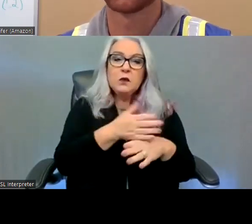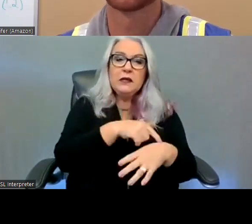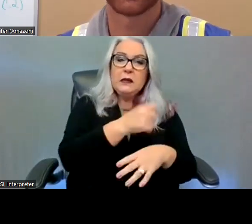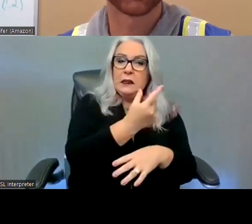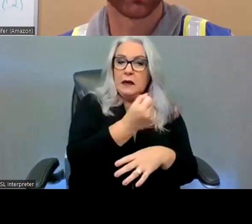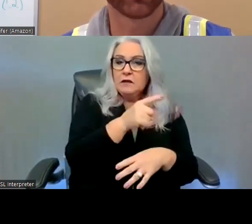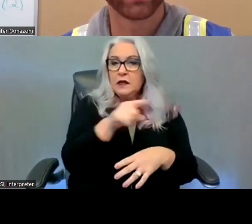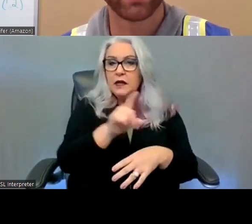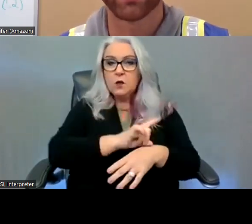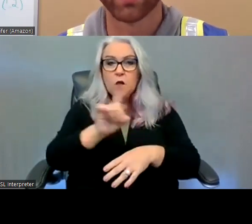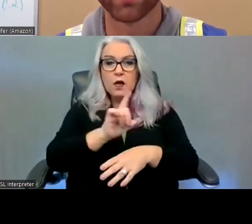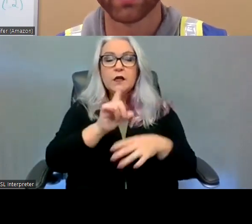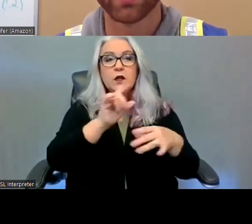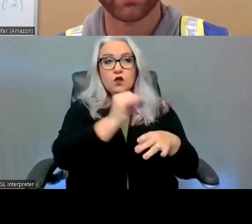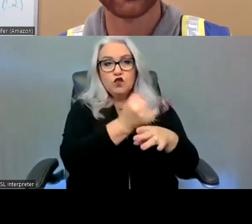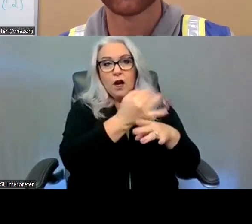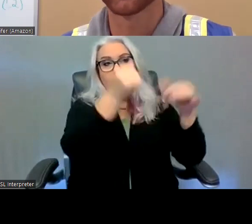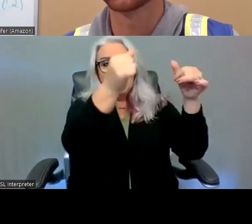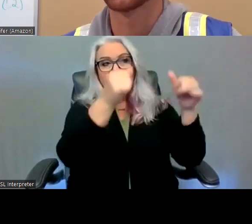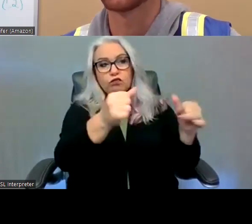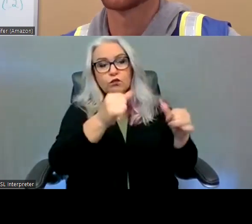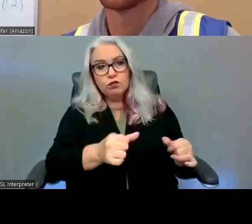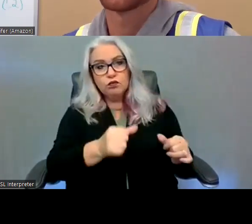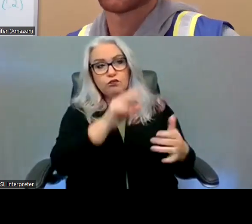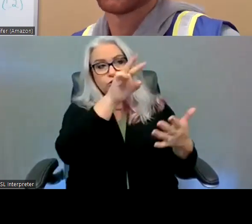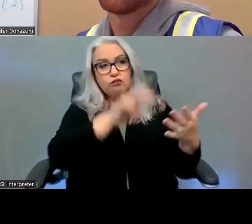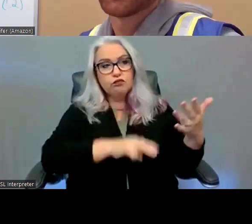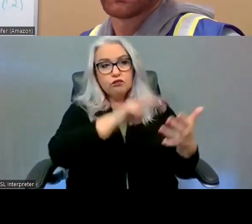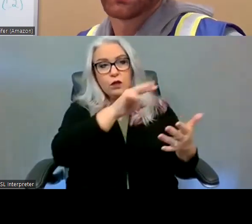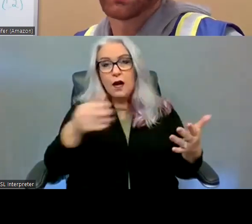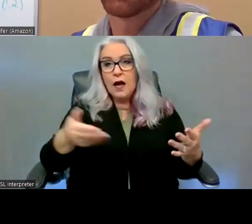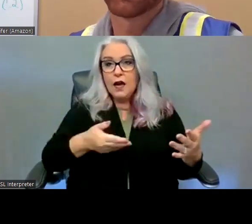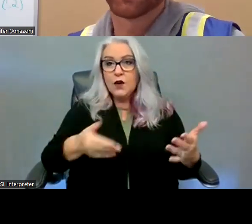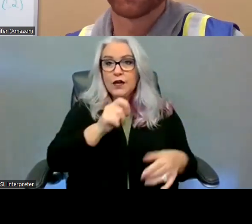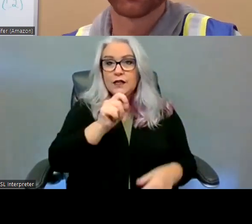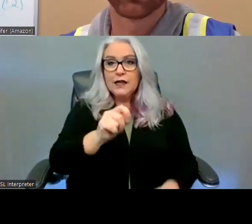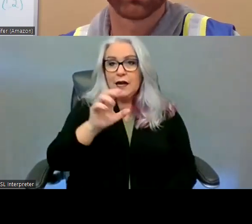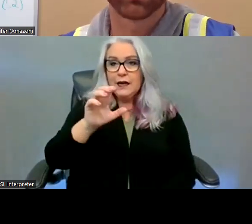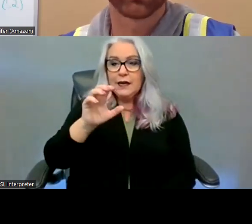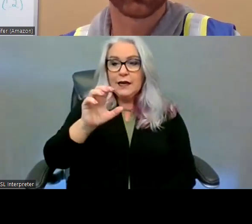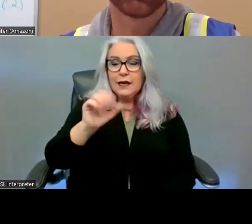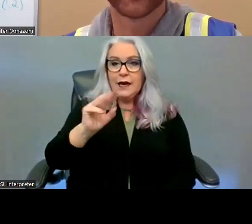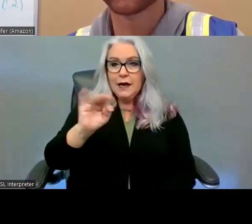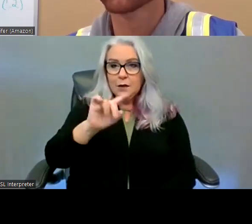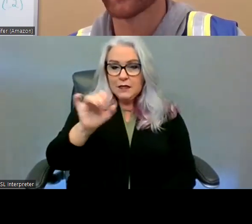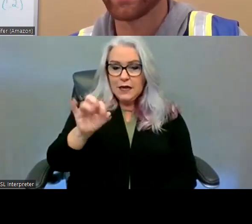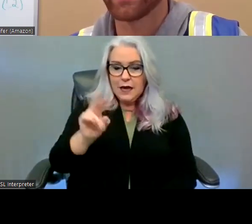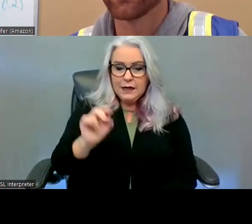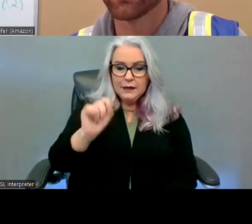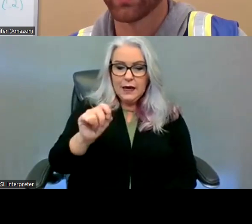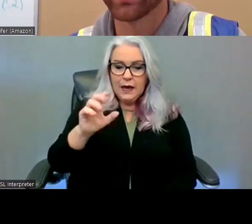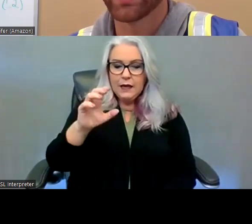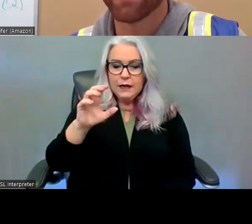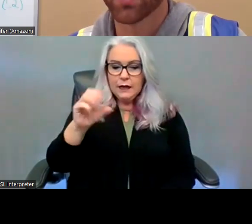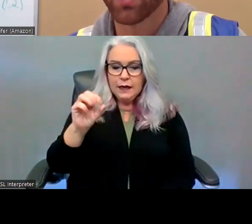the jobs are posted on our website, just hiring.amazon.com. Monday through Friday